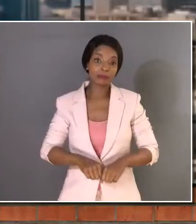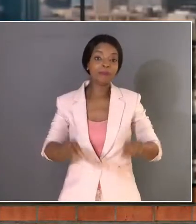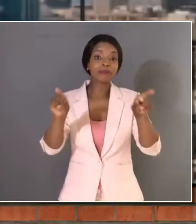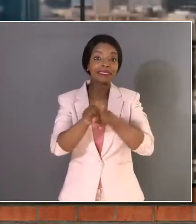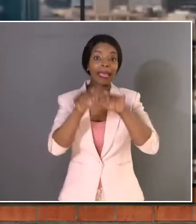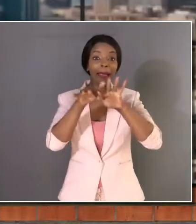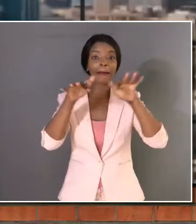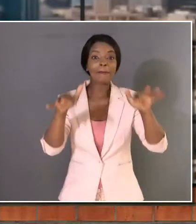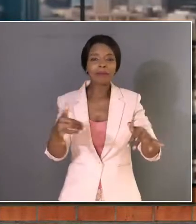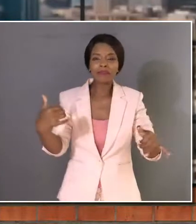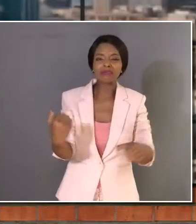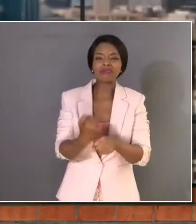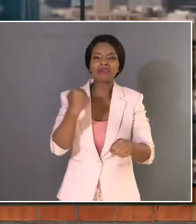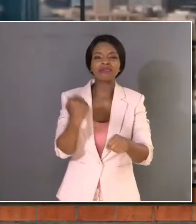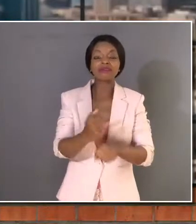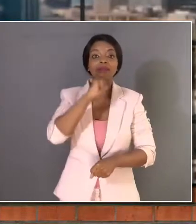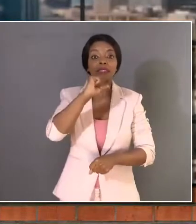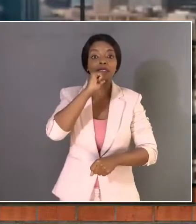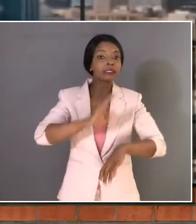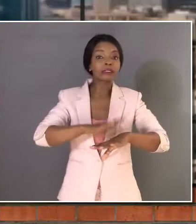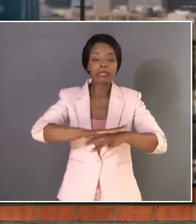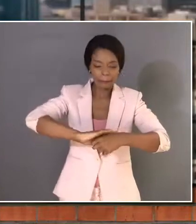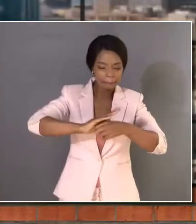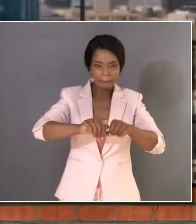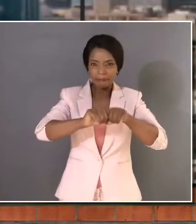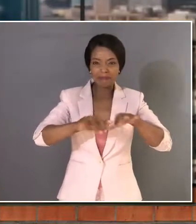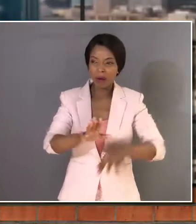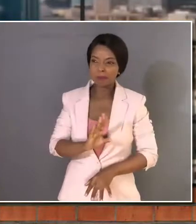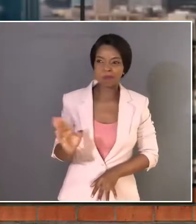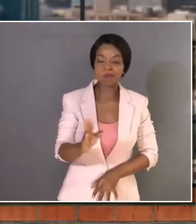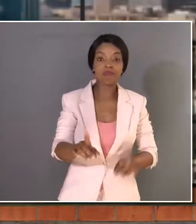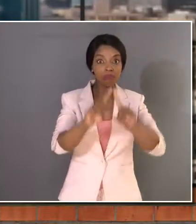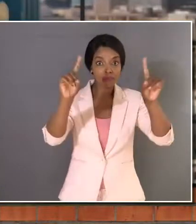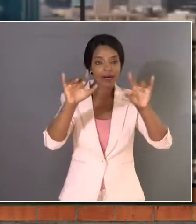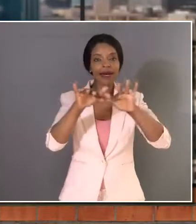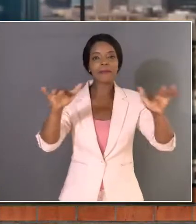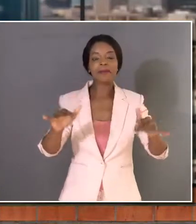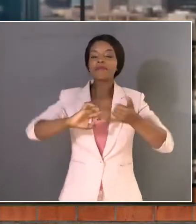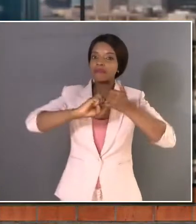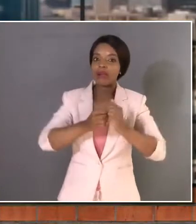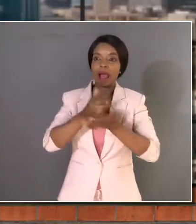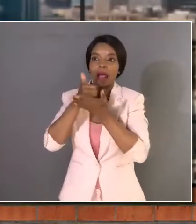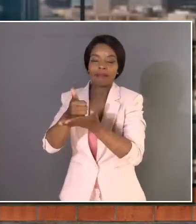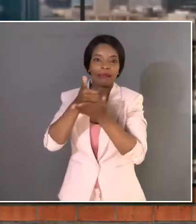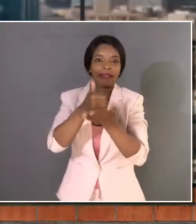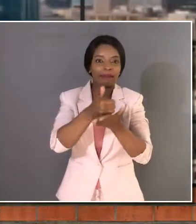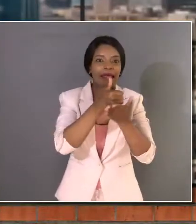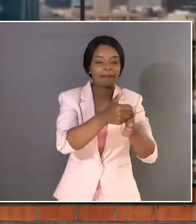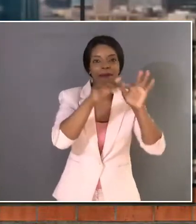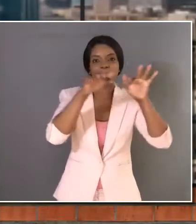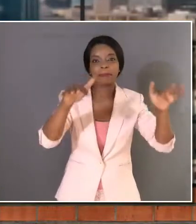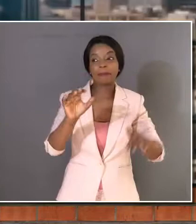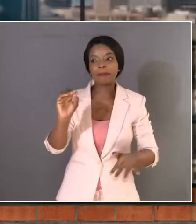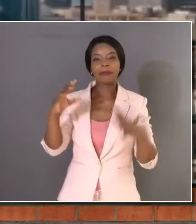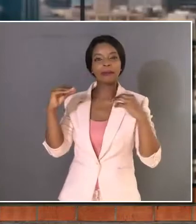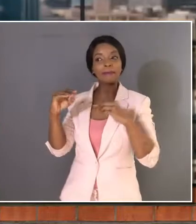during a pandemic, to try and solve lots of our own local problems. A social innovation is an idea that works